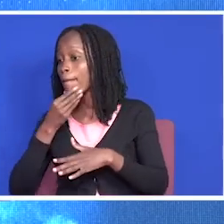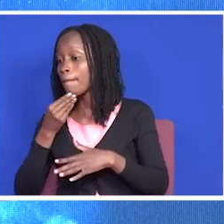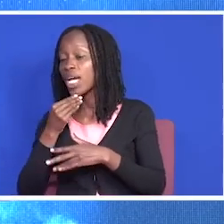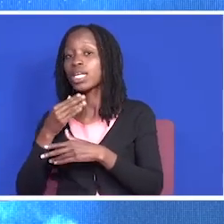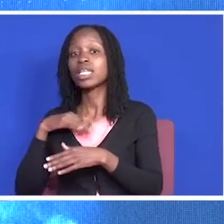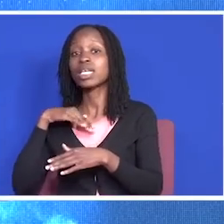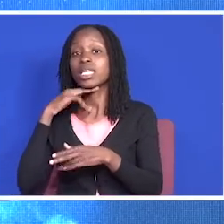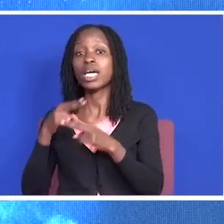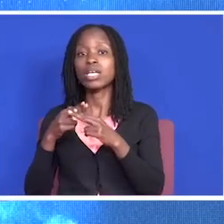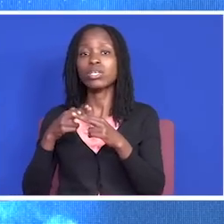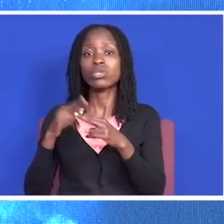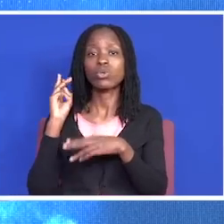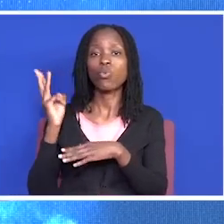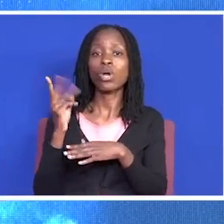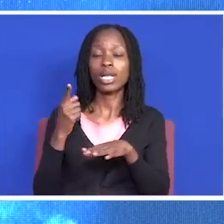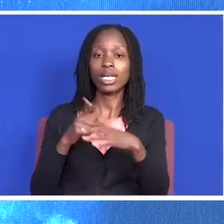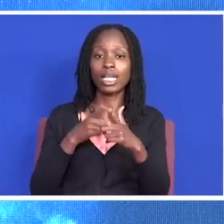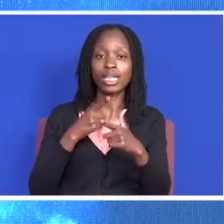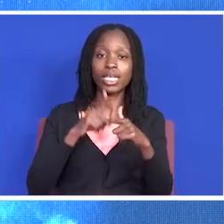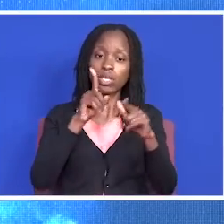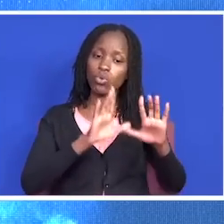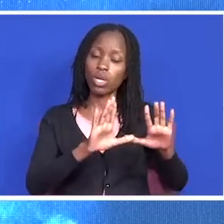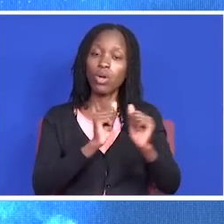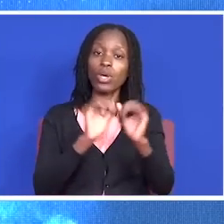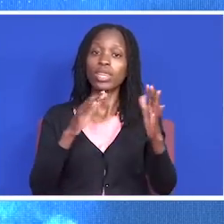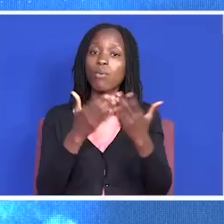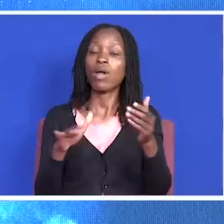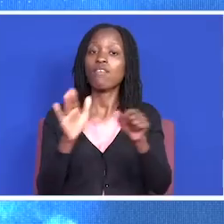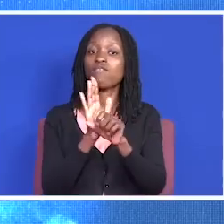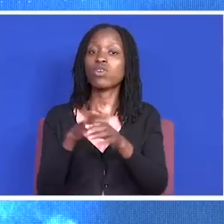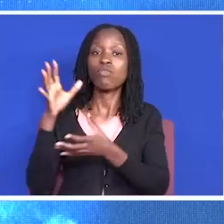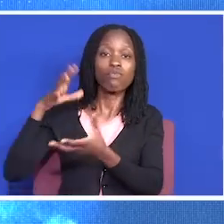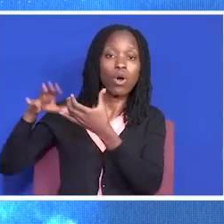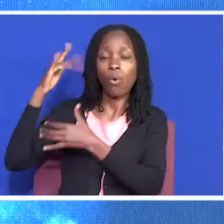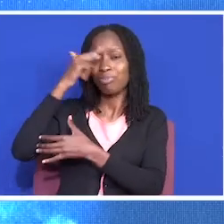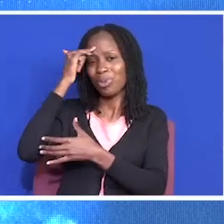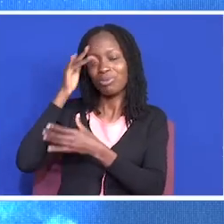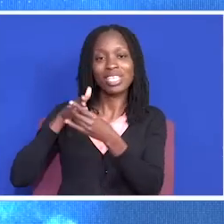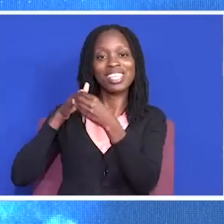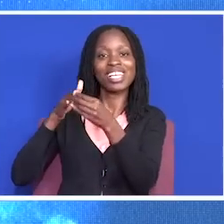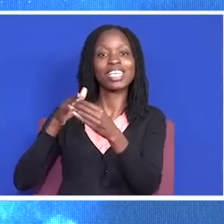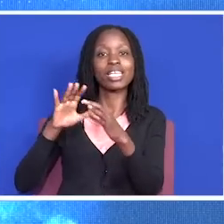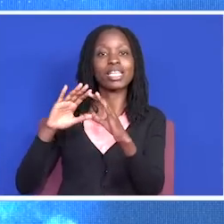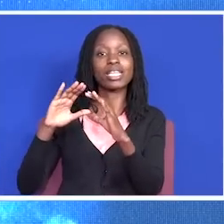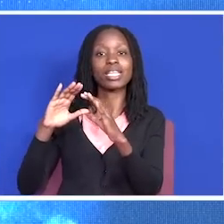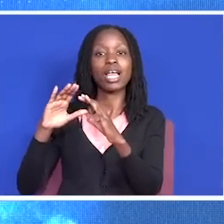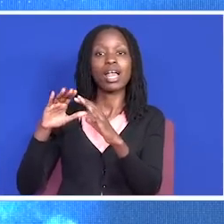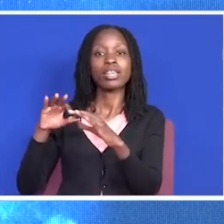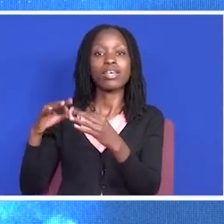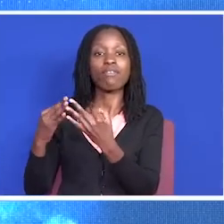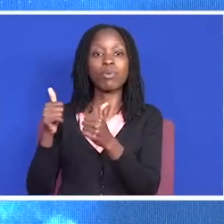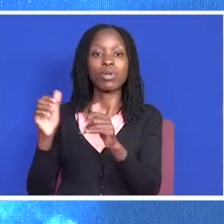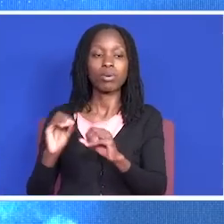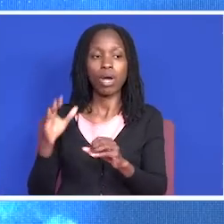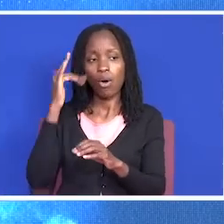you is a world in confusion, because fatherhood was not done the way it should have been done. Because God